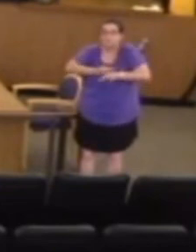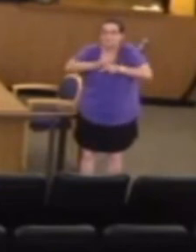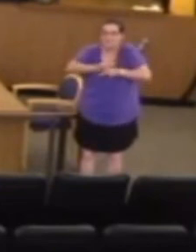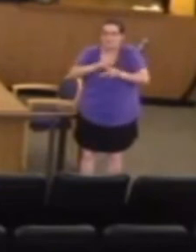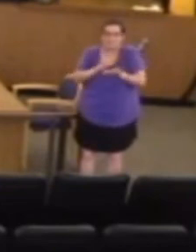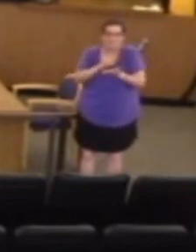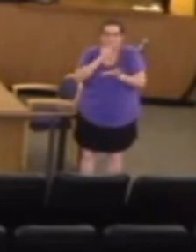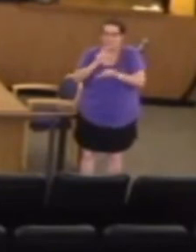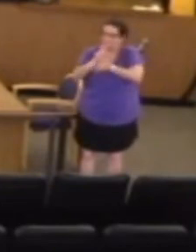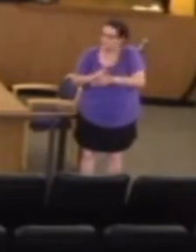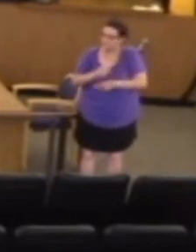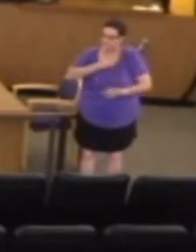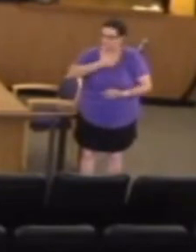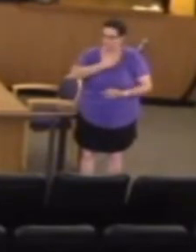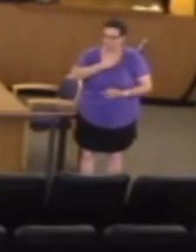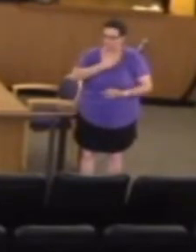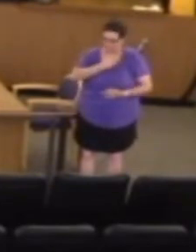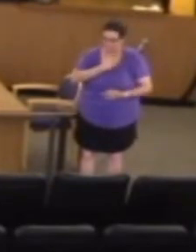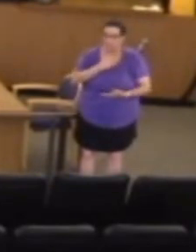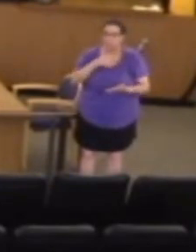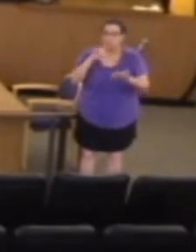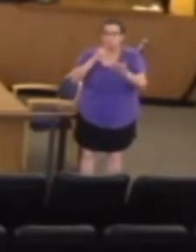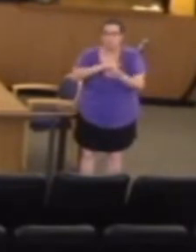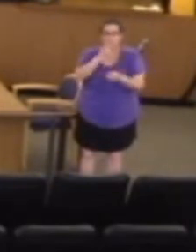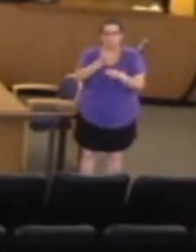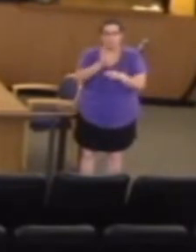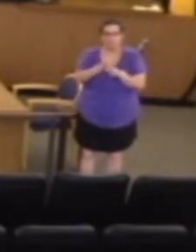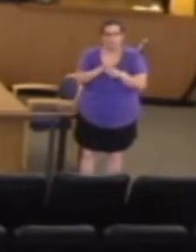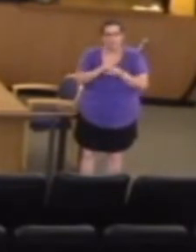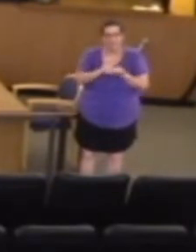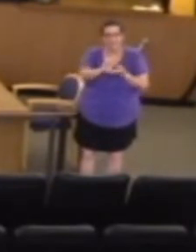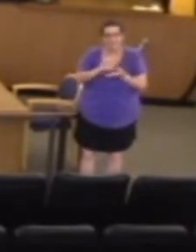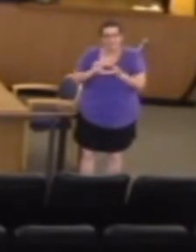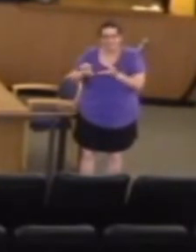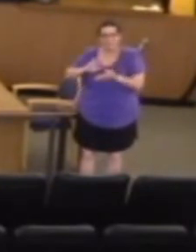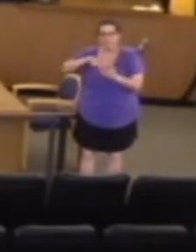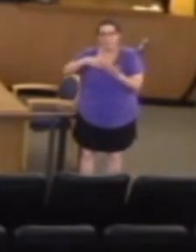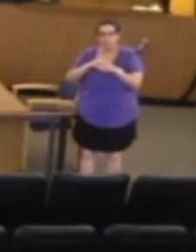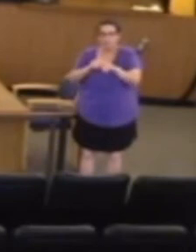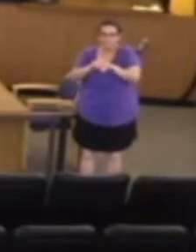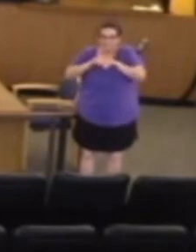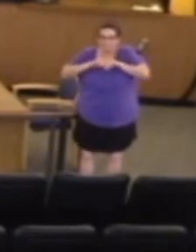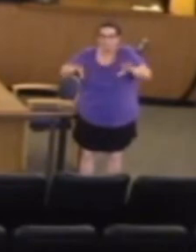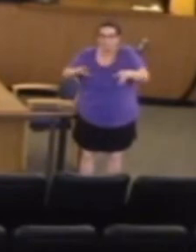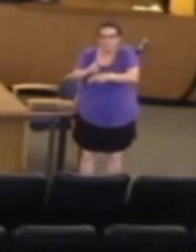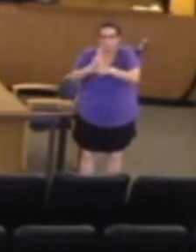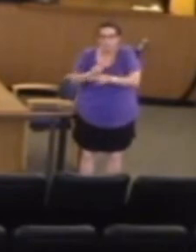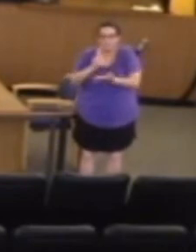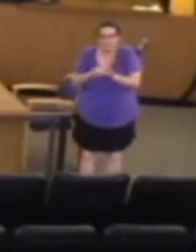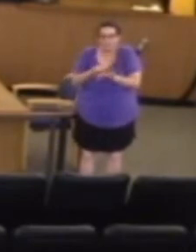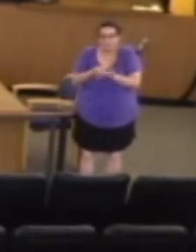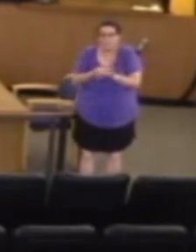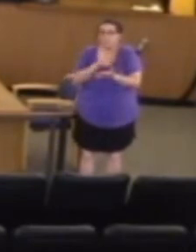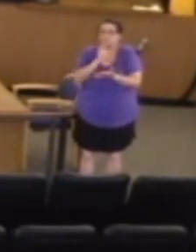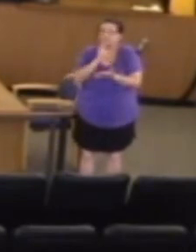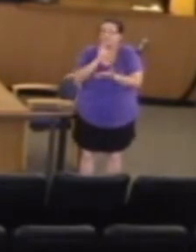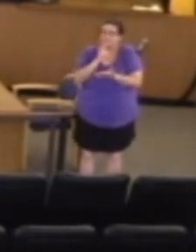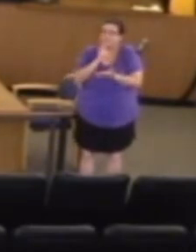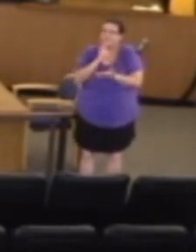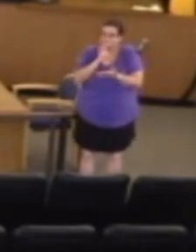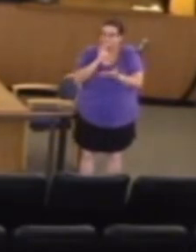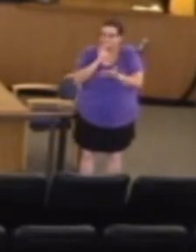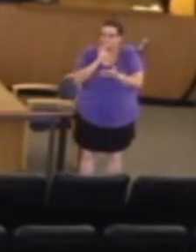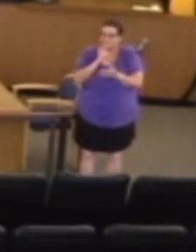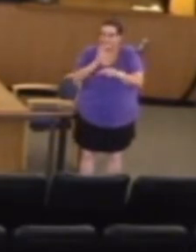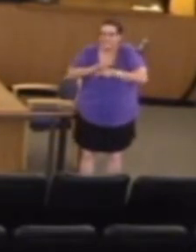funds until a proper allocation of the disbursement of the funds. So we took a very conservative approach.